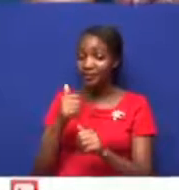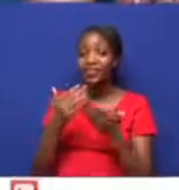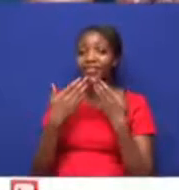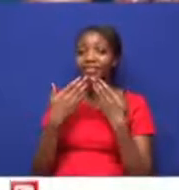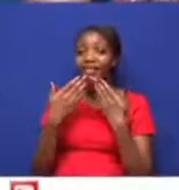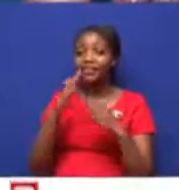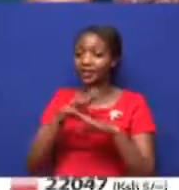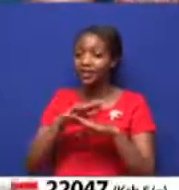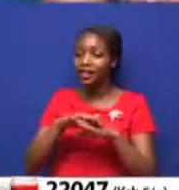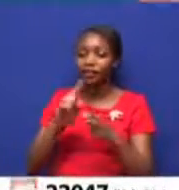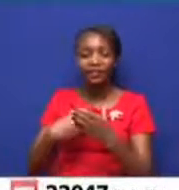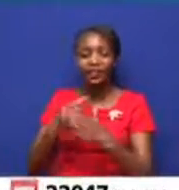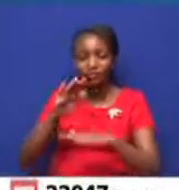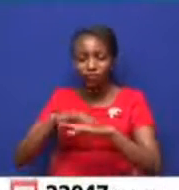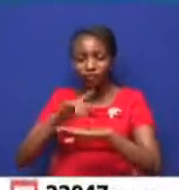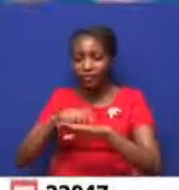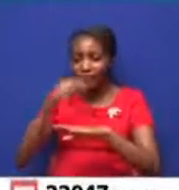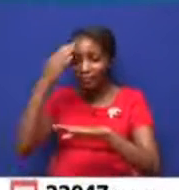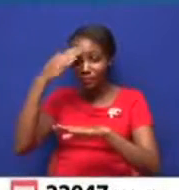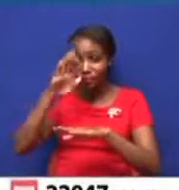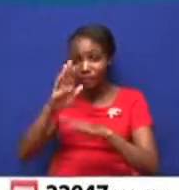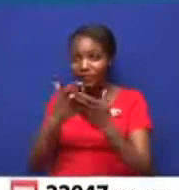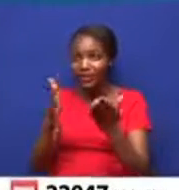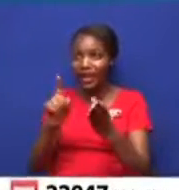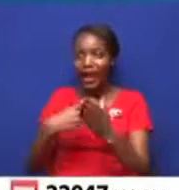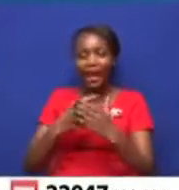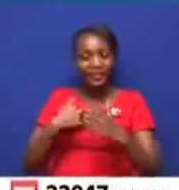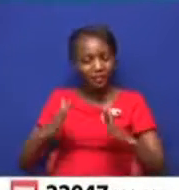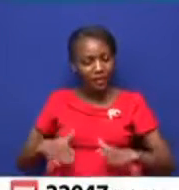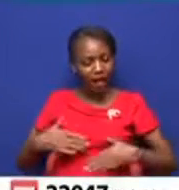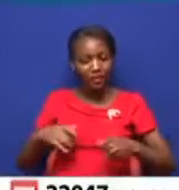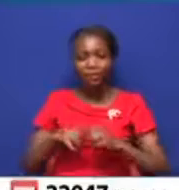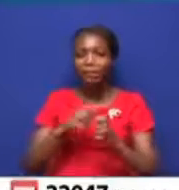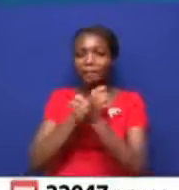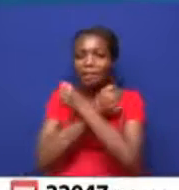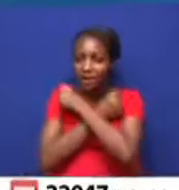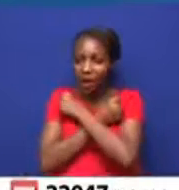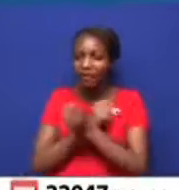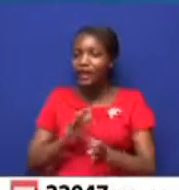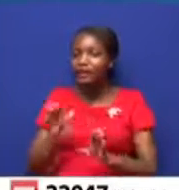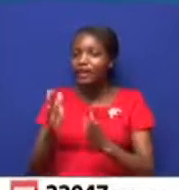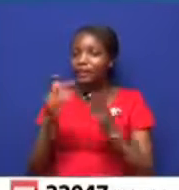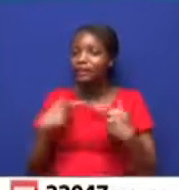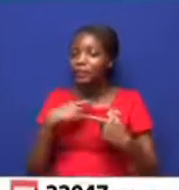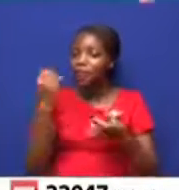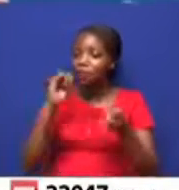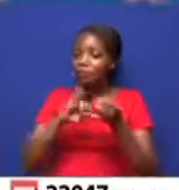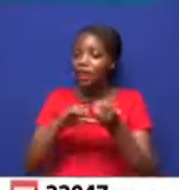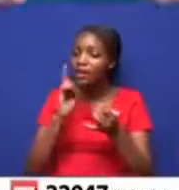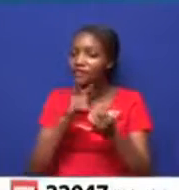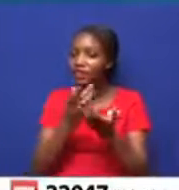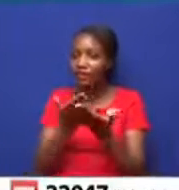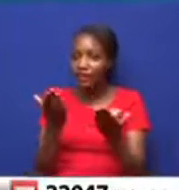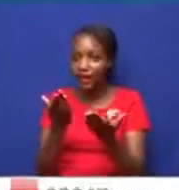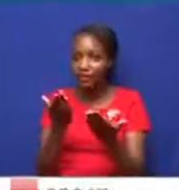you so much. Indeed, that was very insightful. It's always a pleasure. We always love the celebrity couple because, you know, just watching the two get